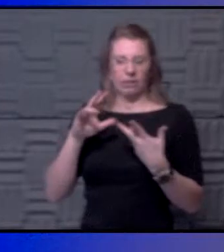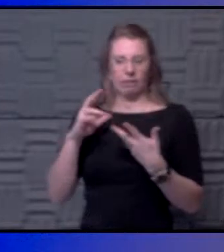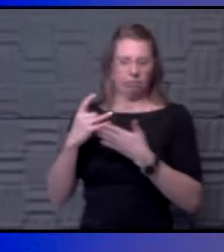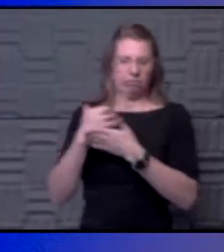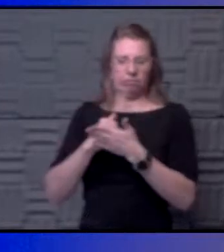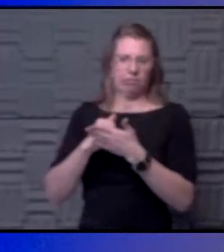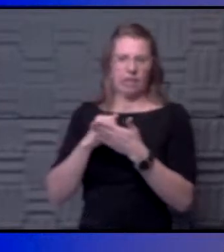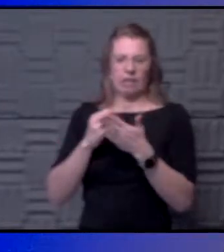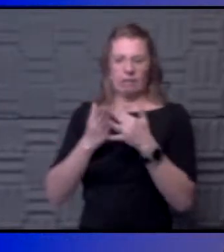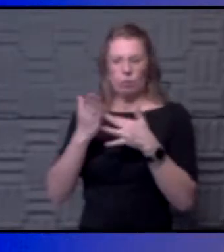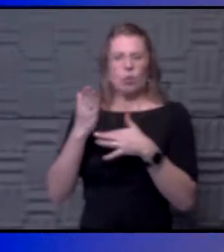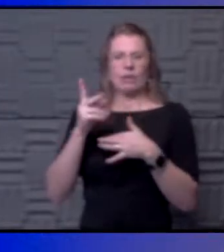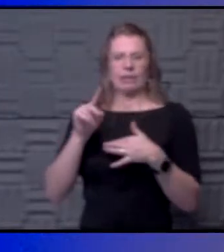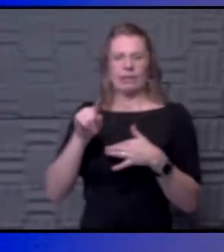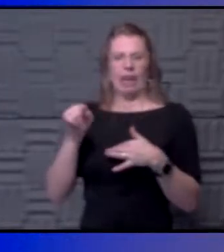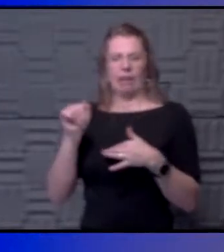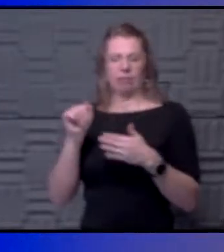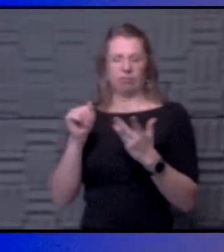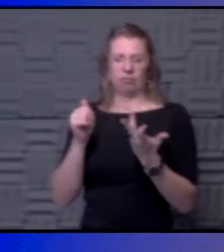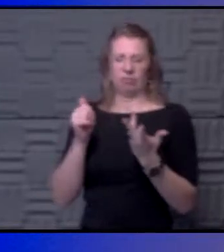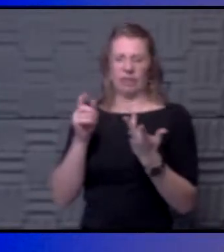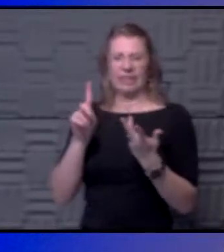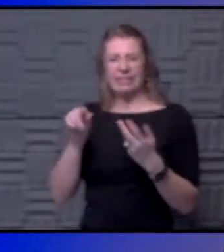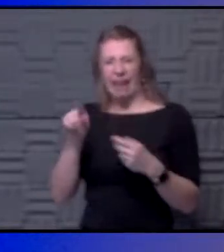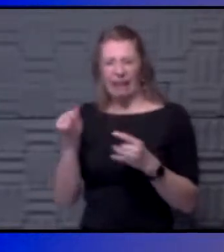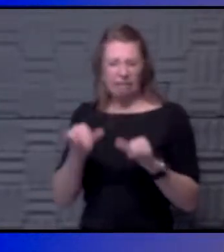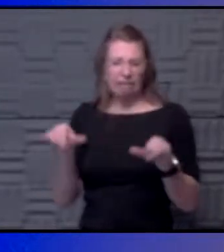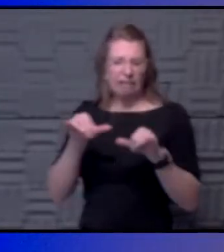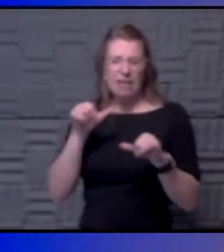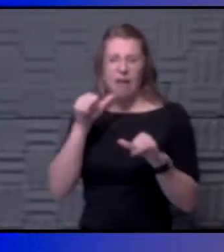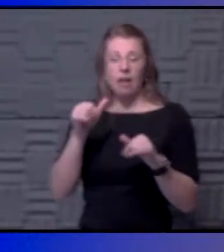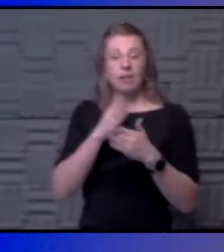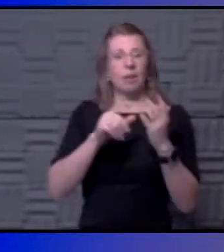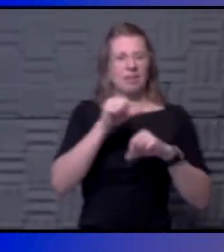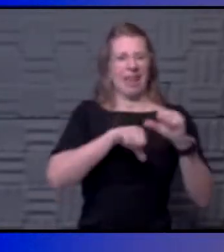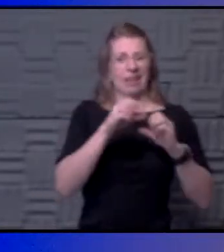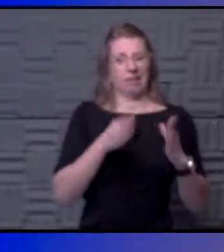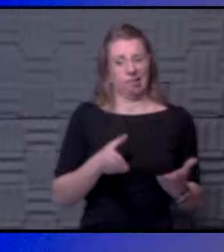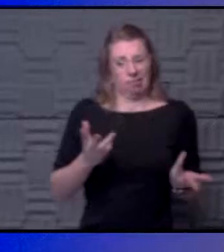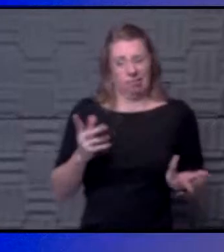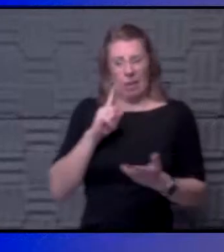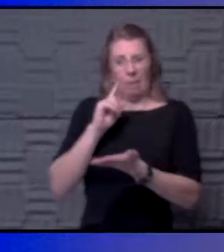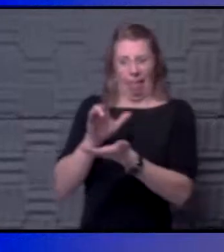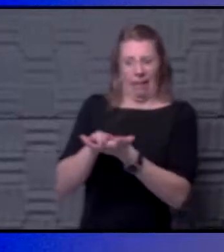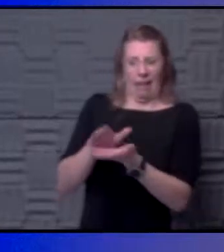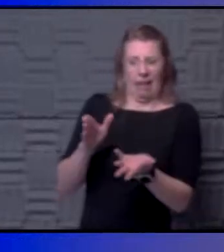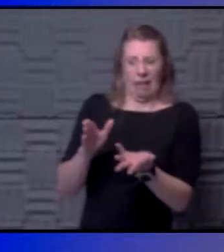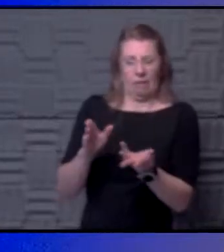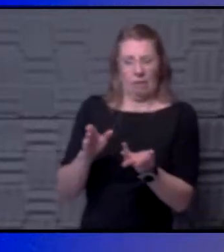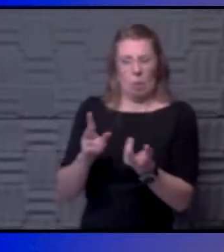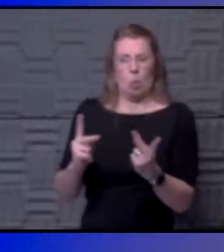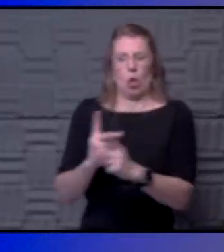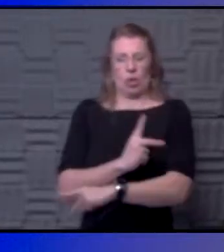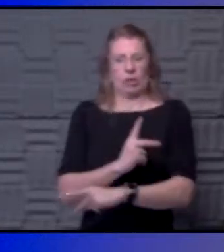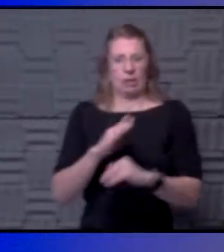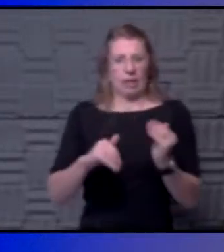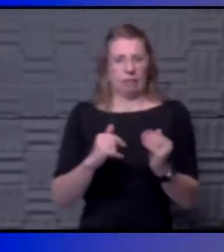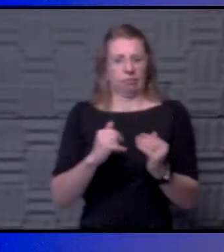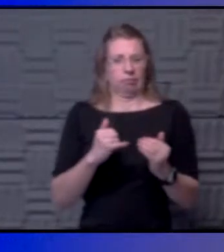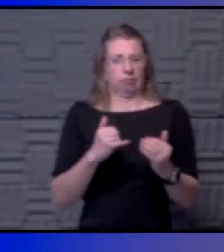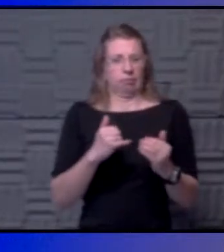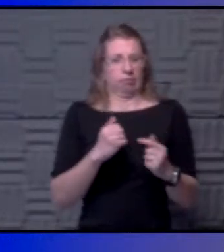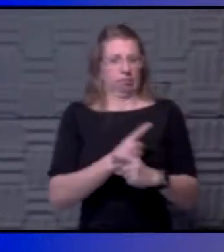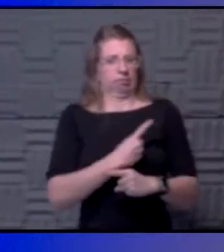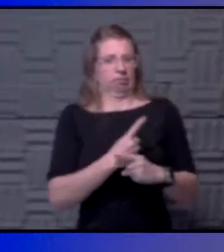data is not too consistent. So there are even some of the scientists who don't even fully believe that it is more lethal. So I think that question is still up